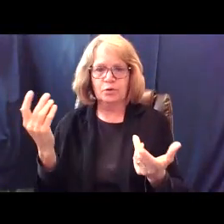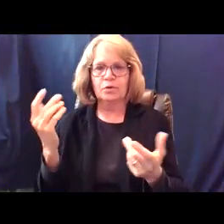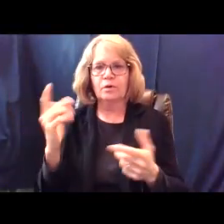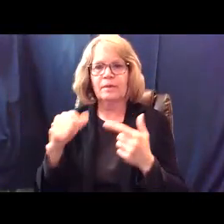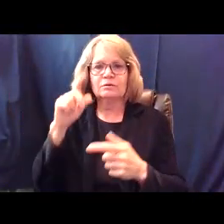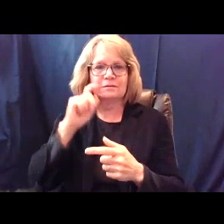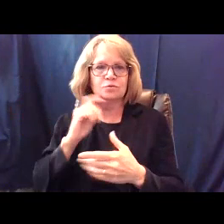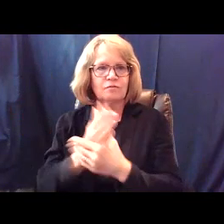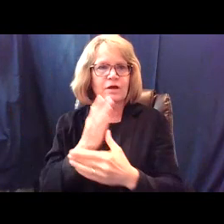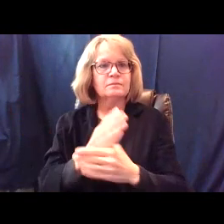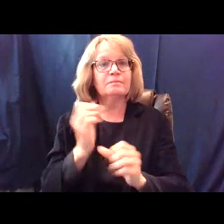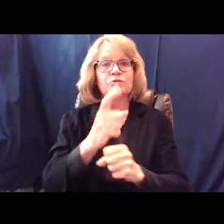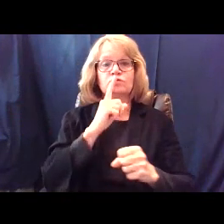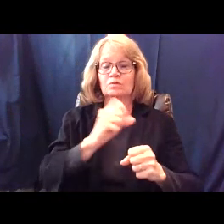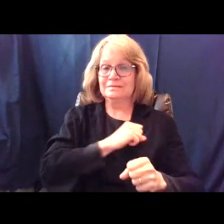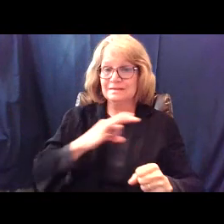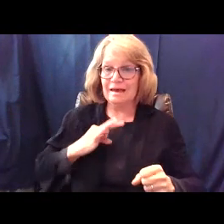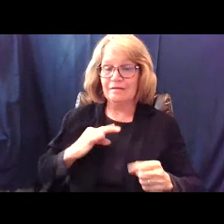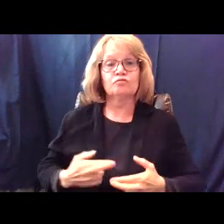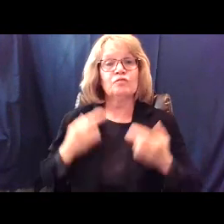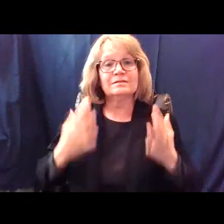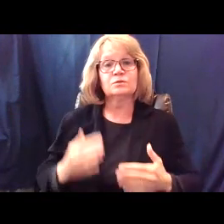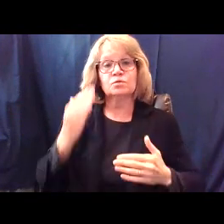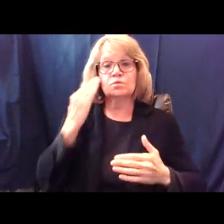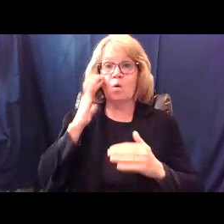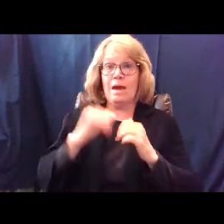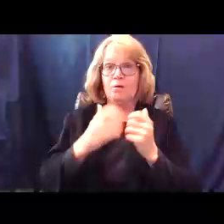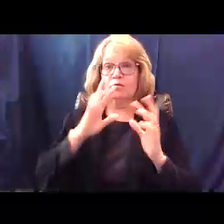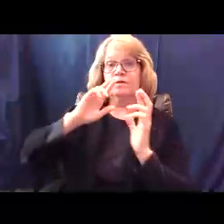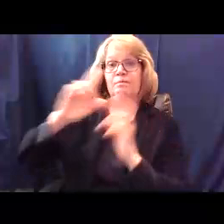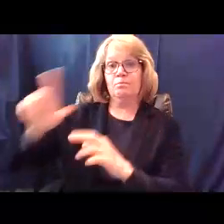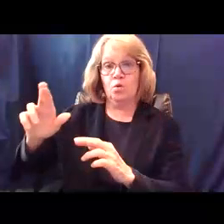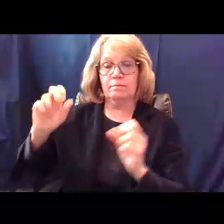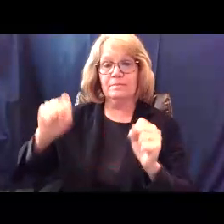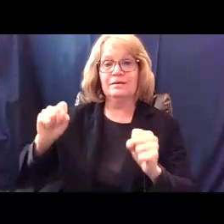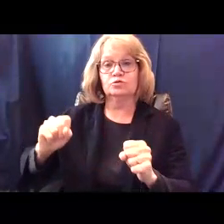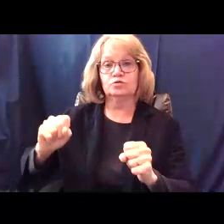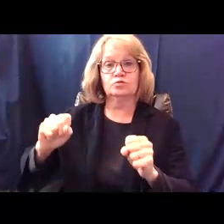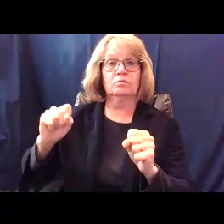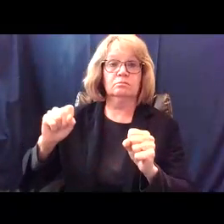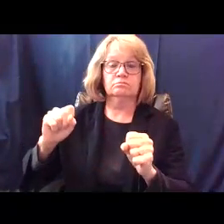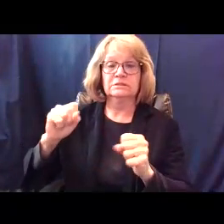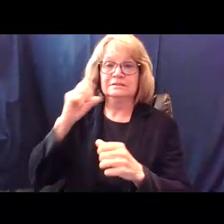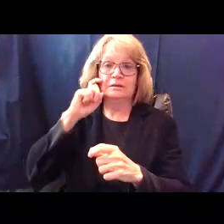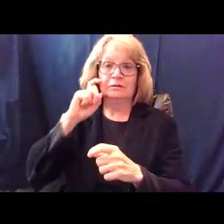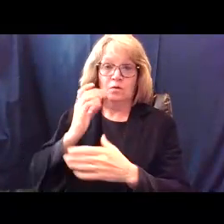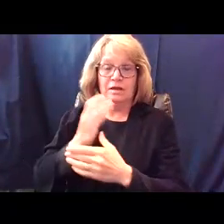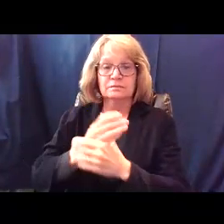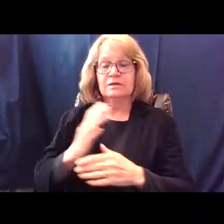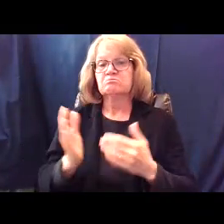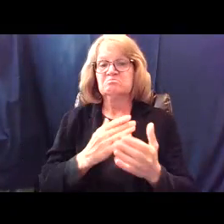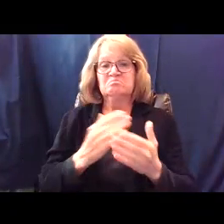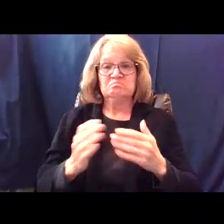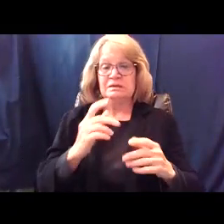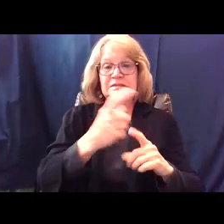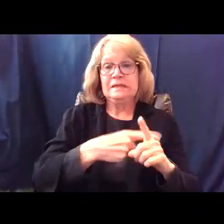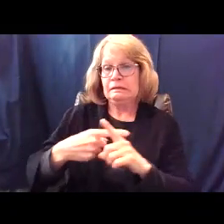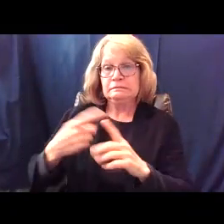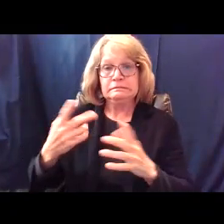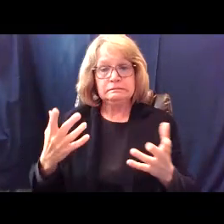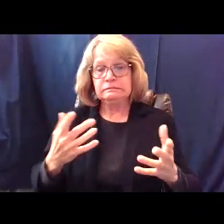staff and residents know how to report potential issues of harassment, whether that's harassment between tenants from a housing provider,